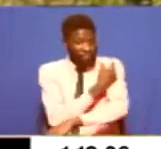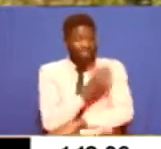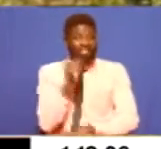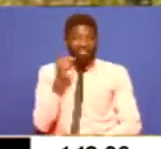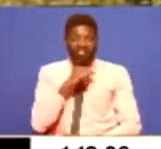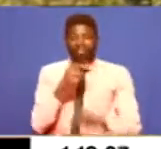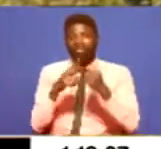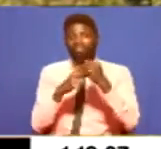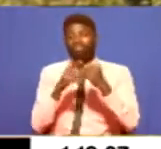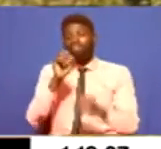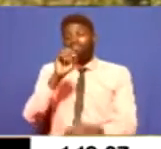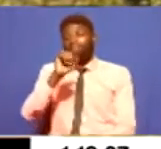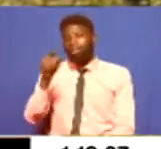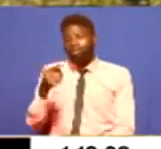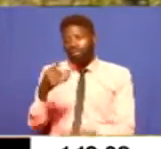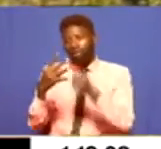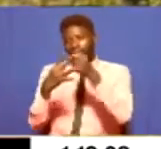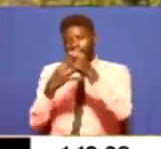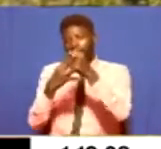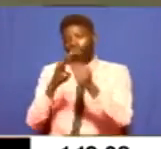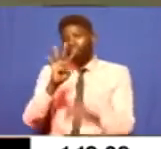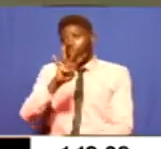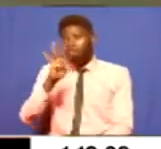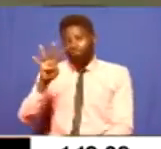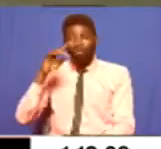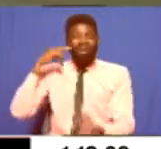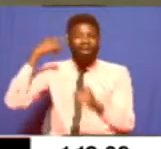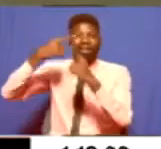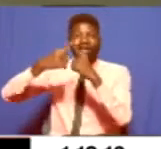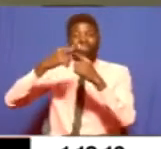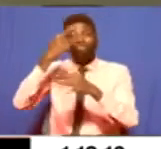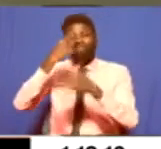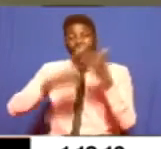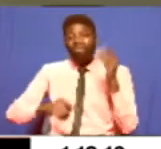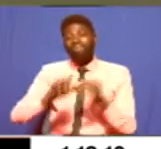70,944 people against its target of